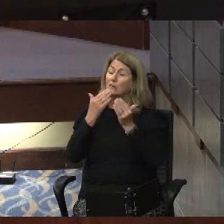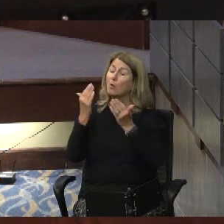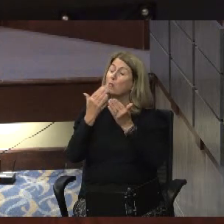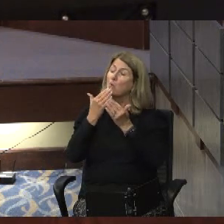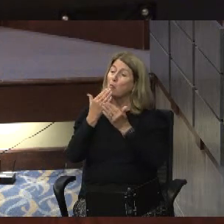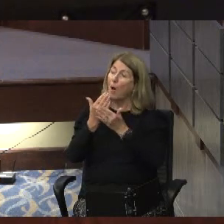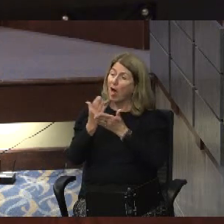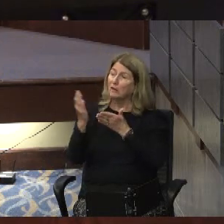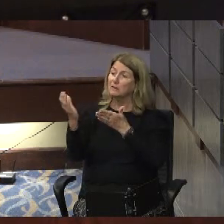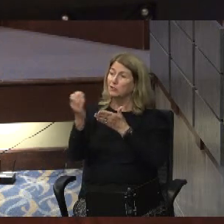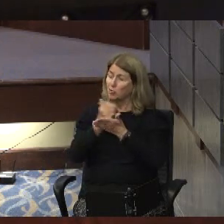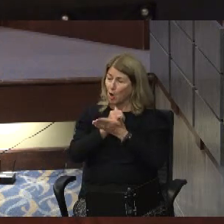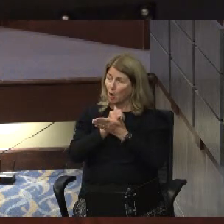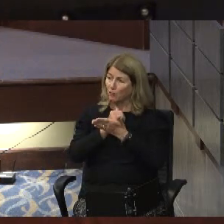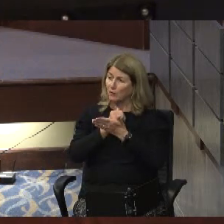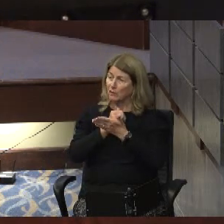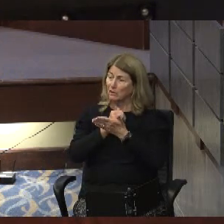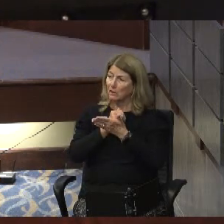great business.